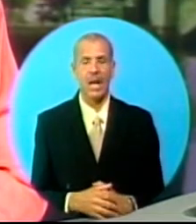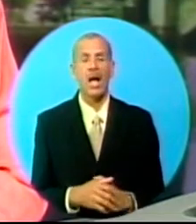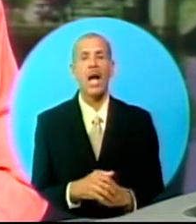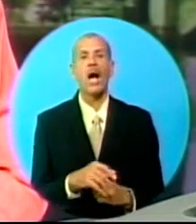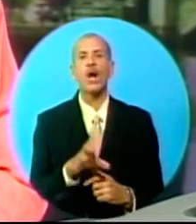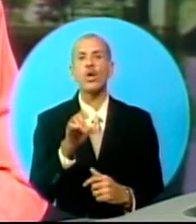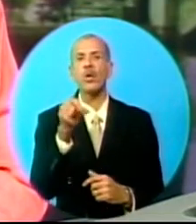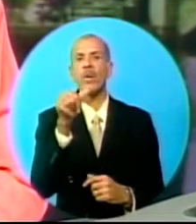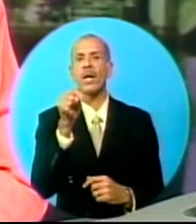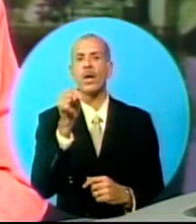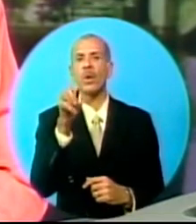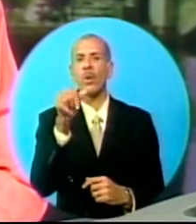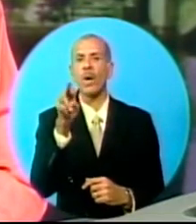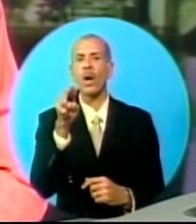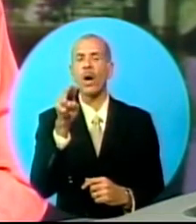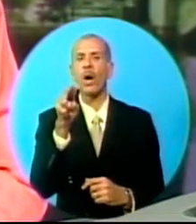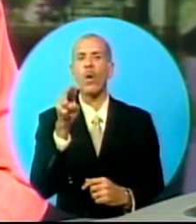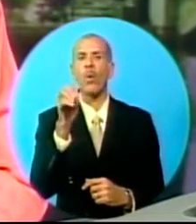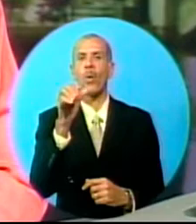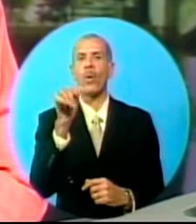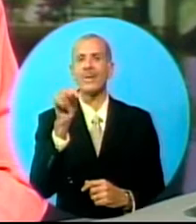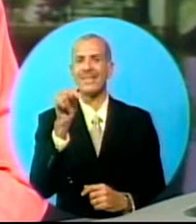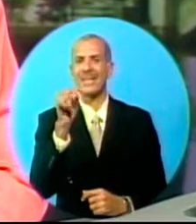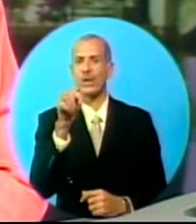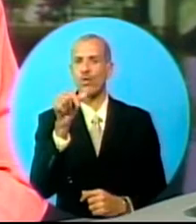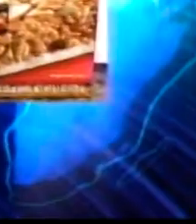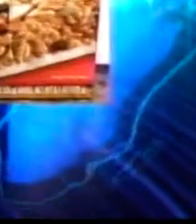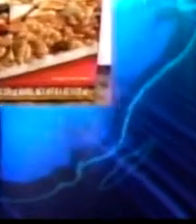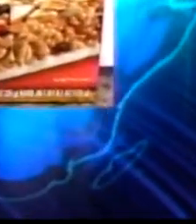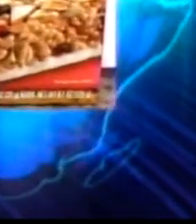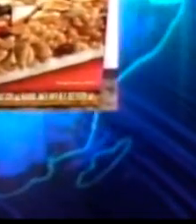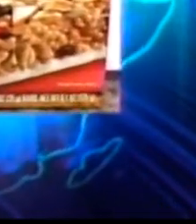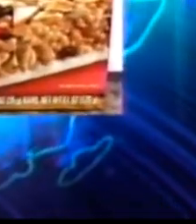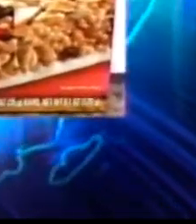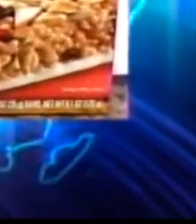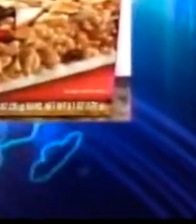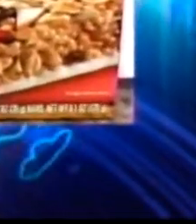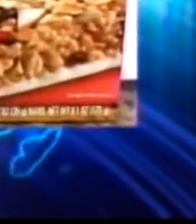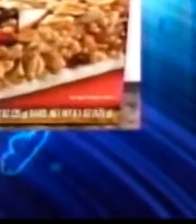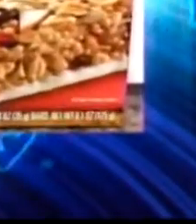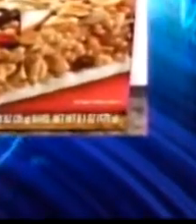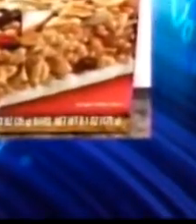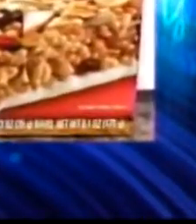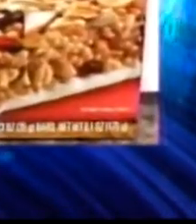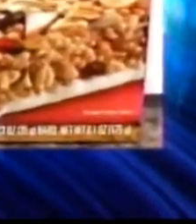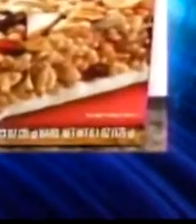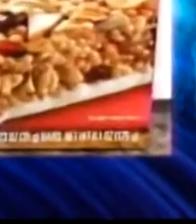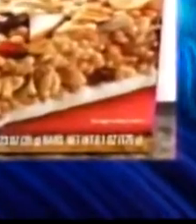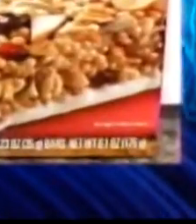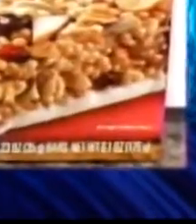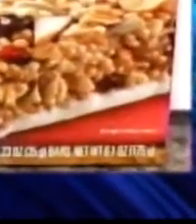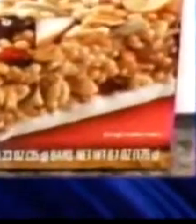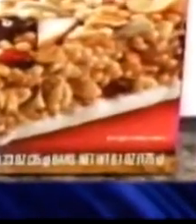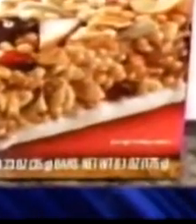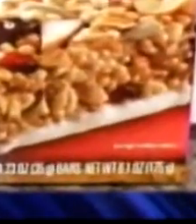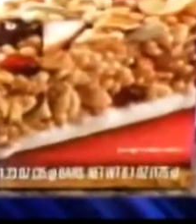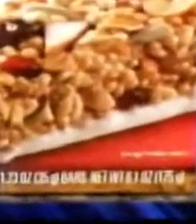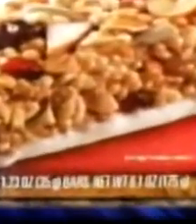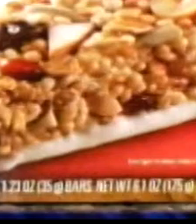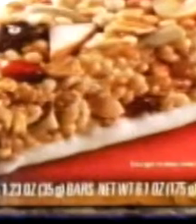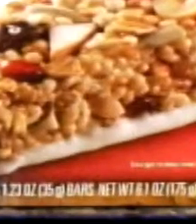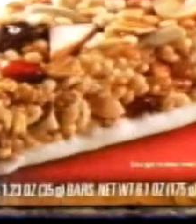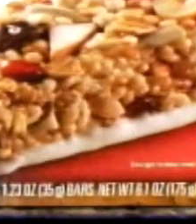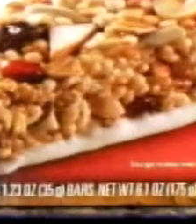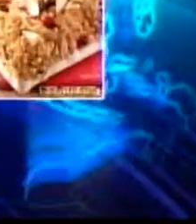Oats Quinoa Granola Bars. The Department of Commerce today issued a statement concerning the recall of the products. It says the